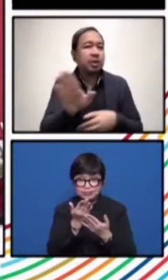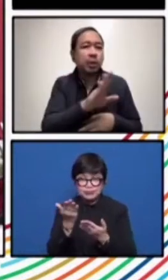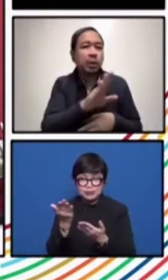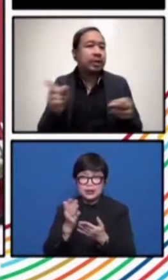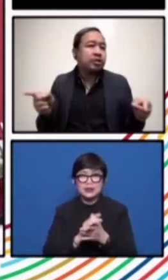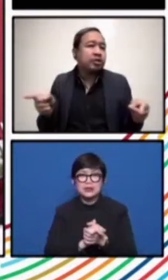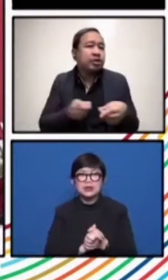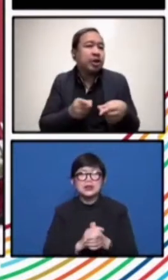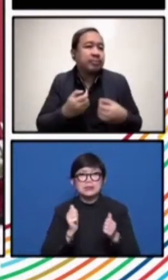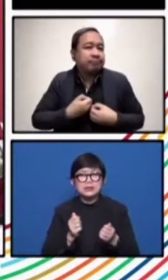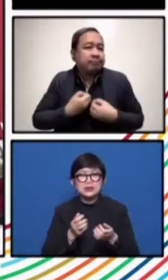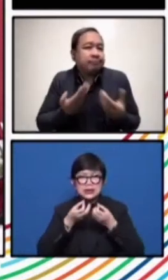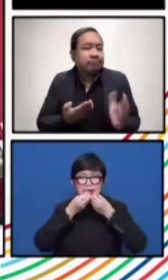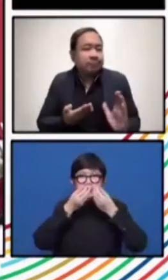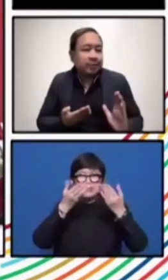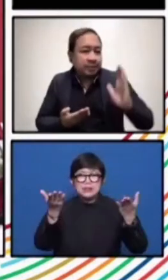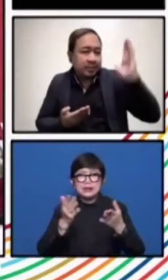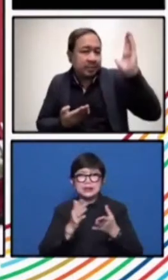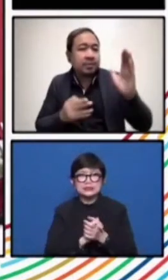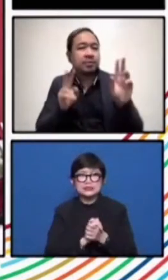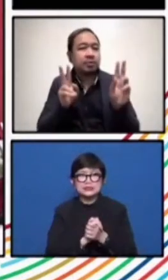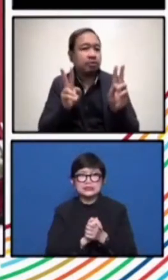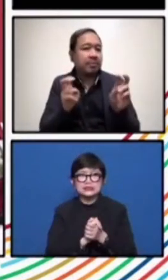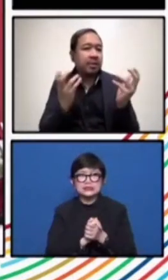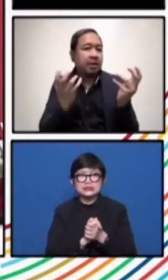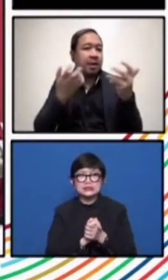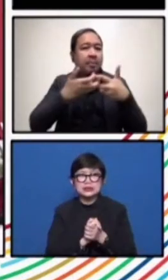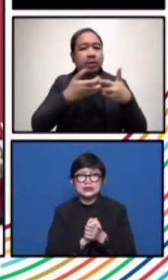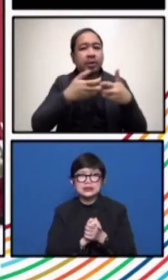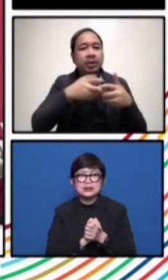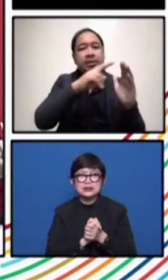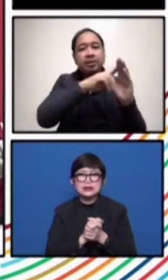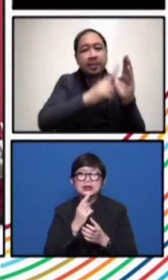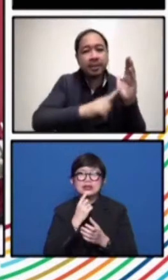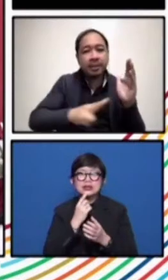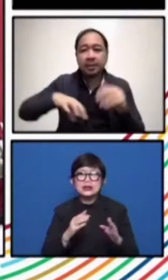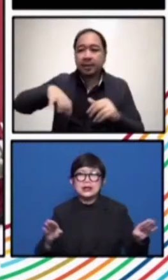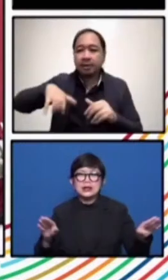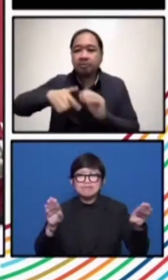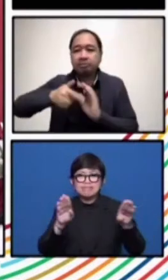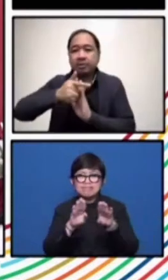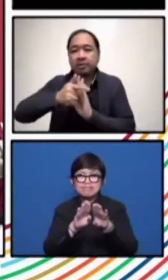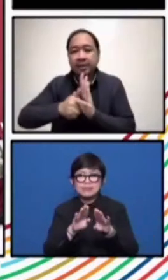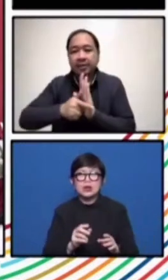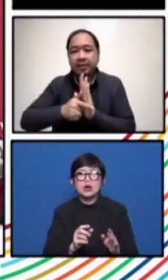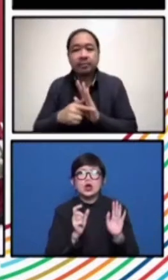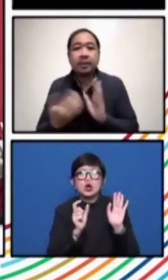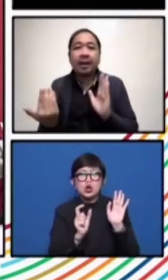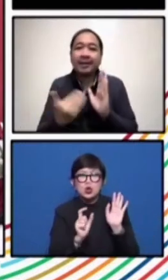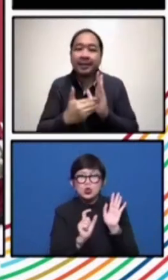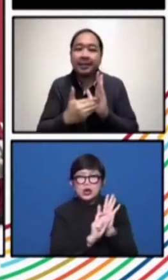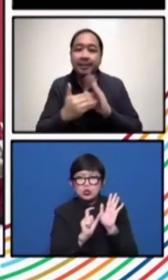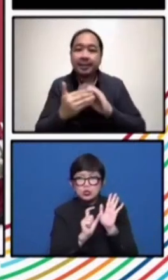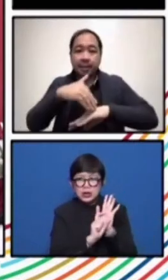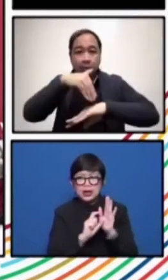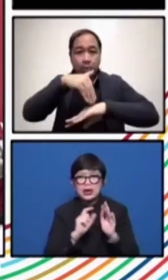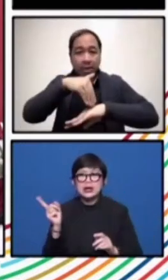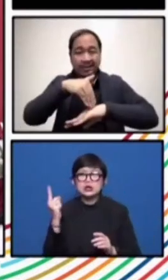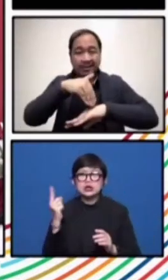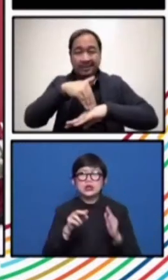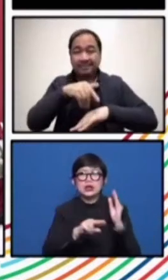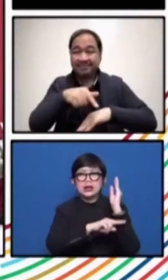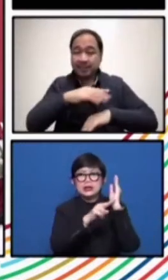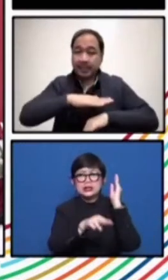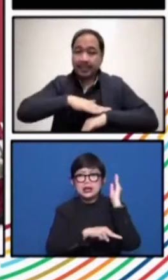related to the topic of harmonization of national legislations with crpd once again a kind reminder in the interest